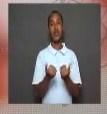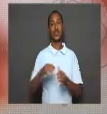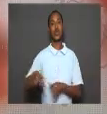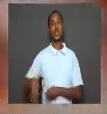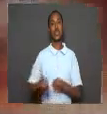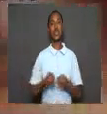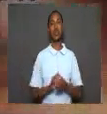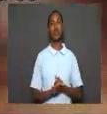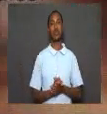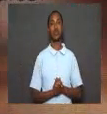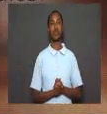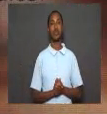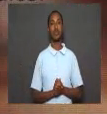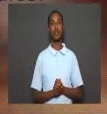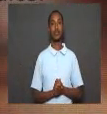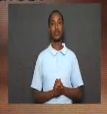students.